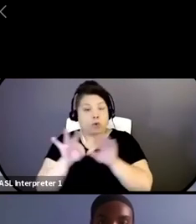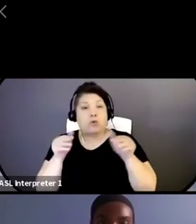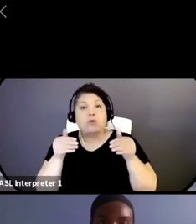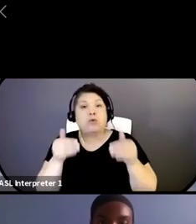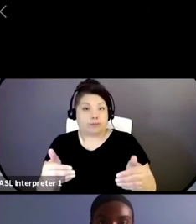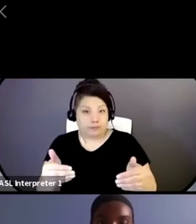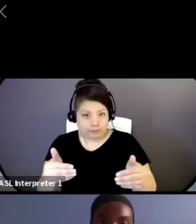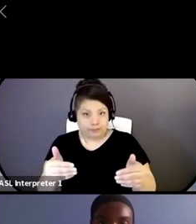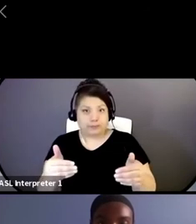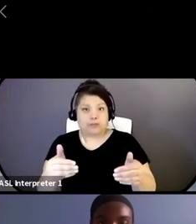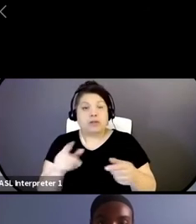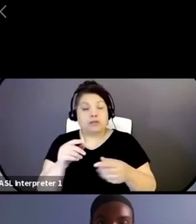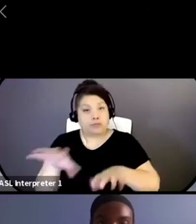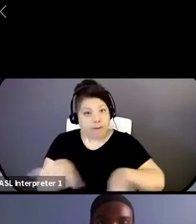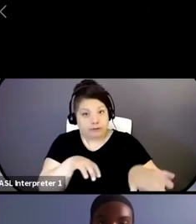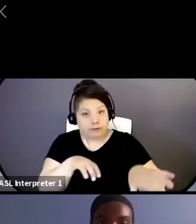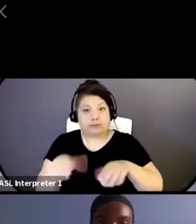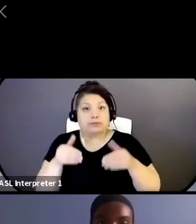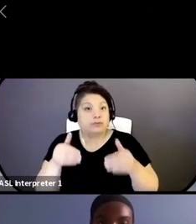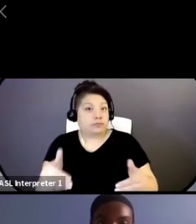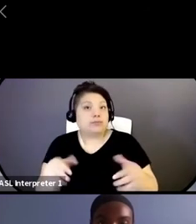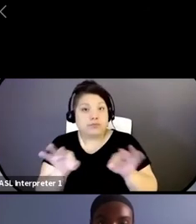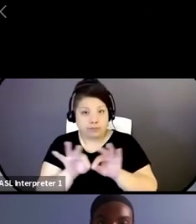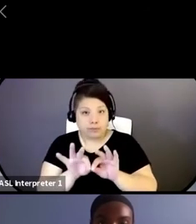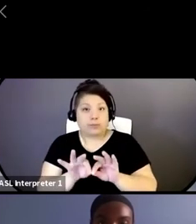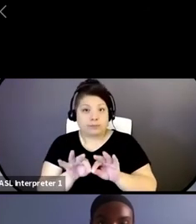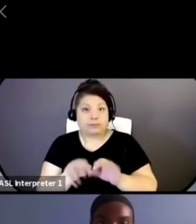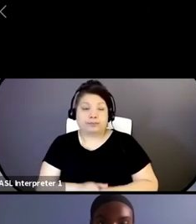And I think it also encompasses